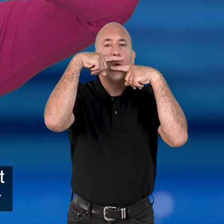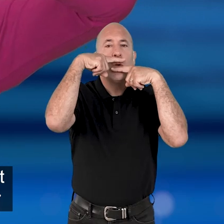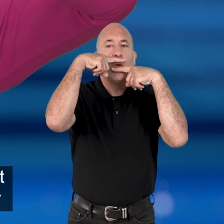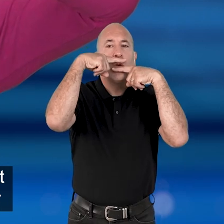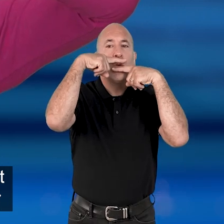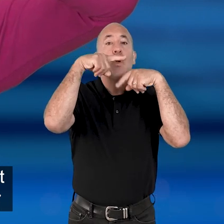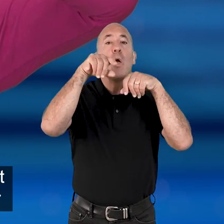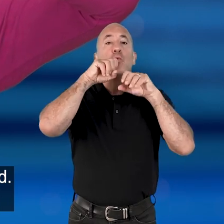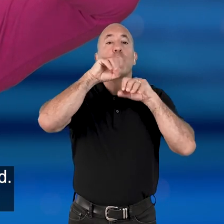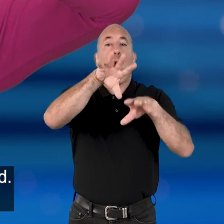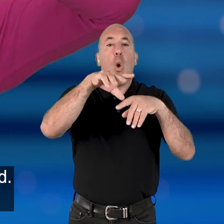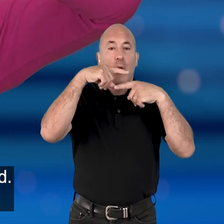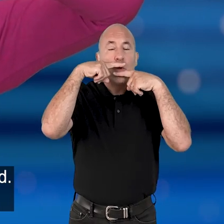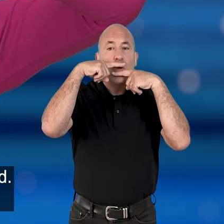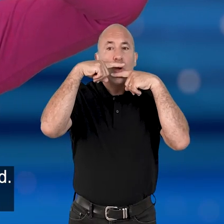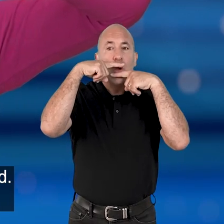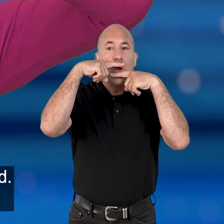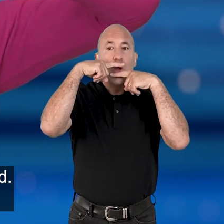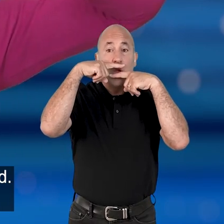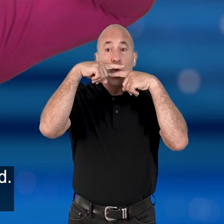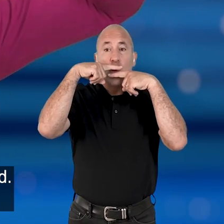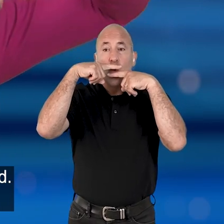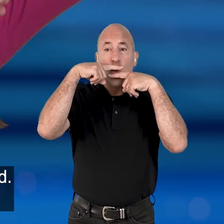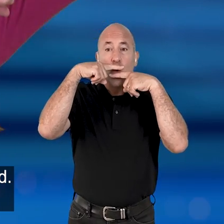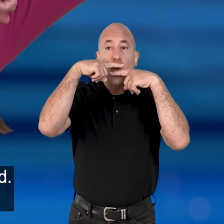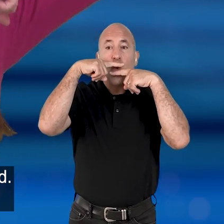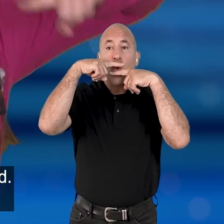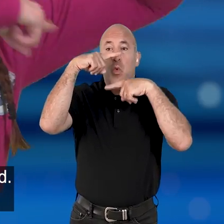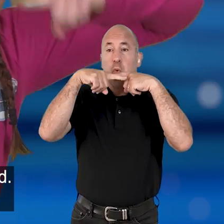mouth. Blow your fingers around and around. Ready?